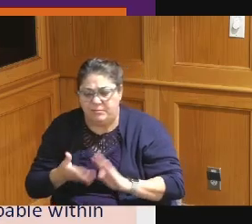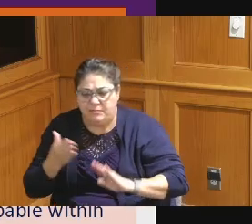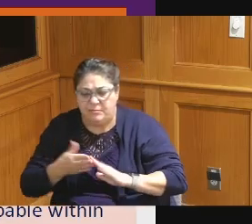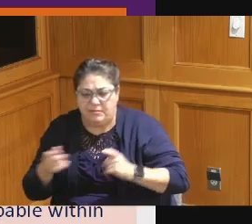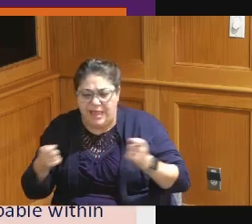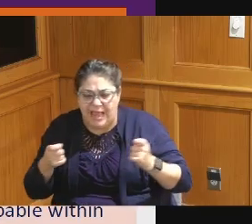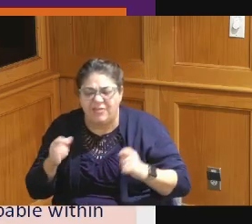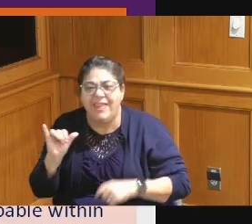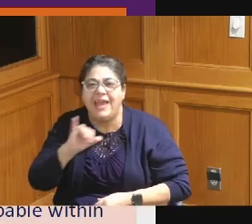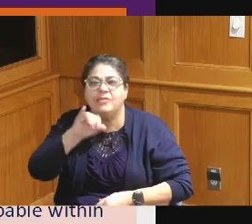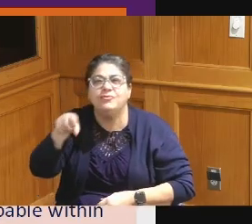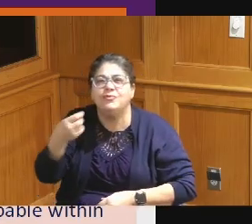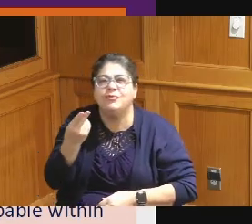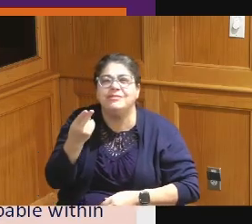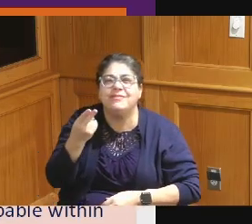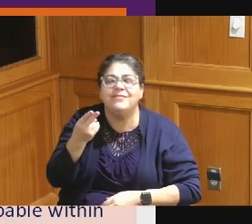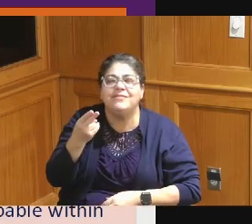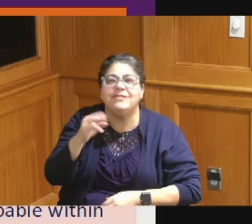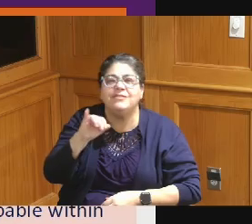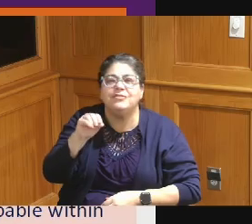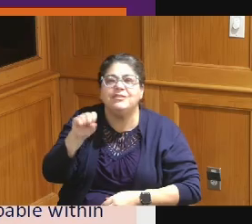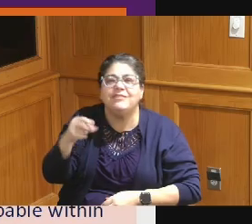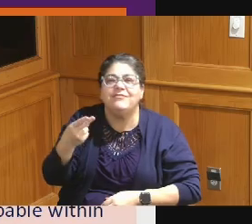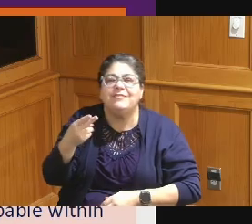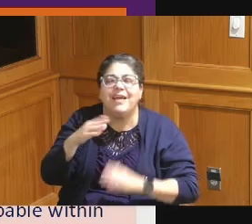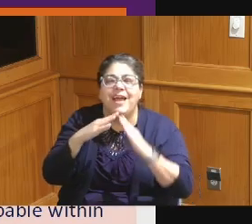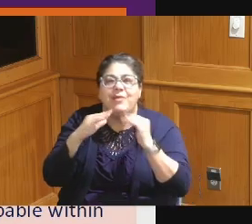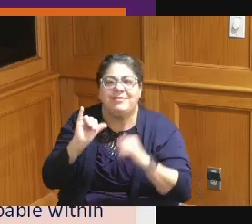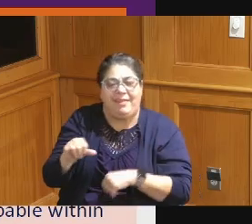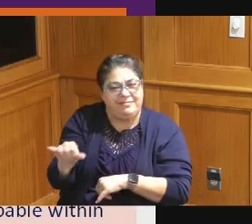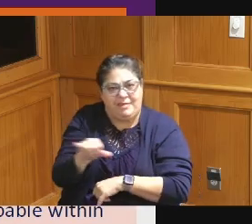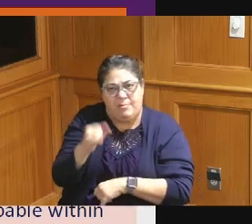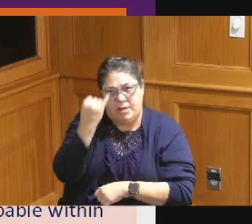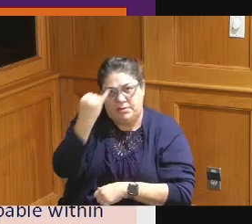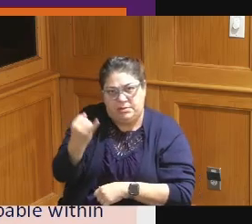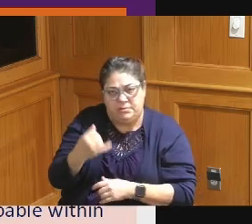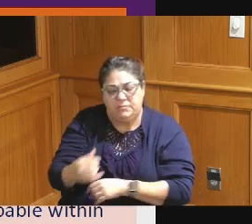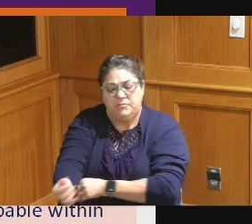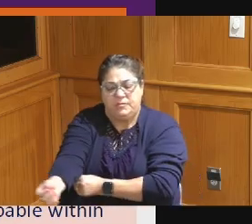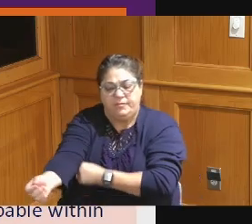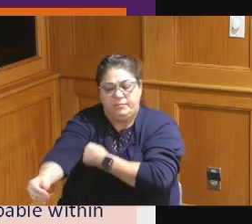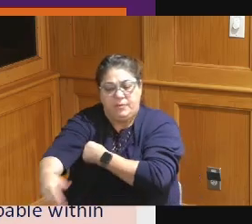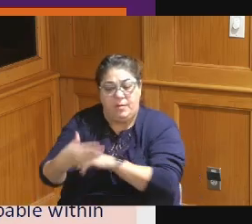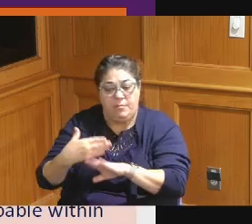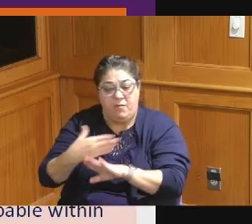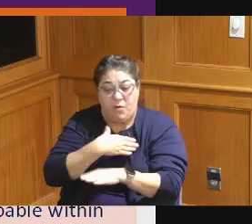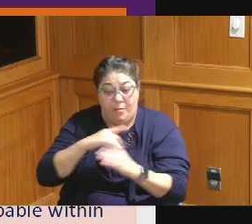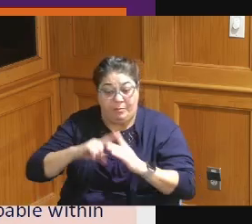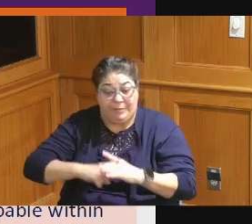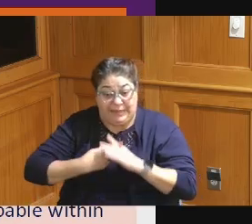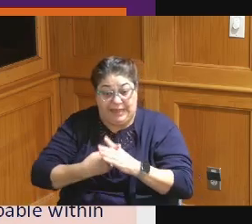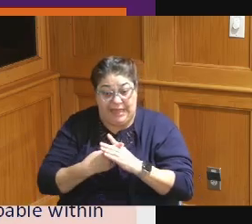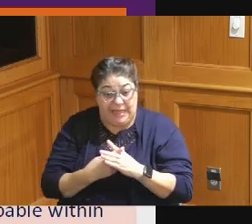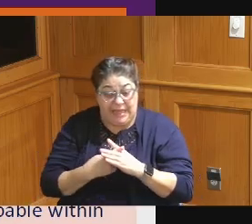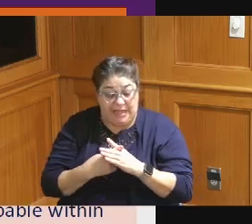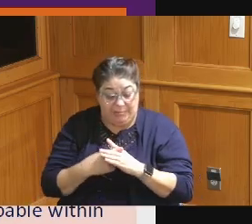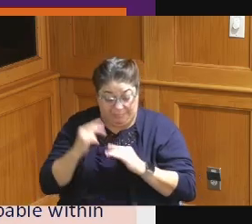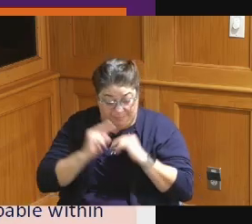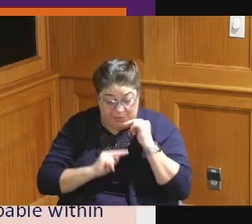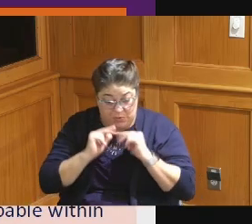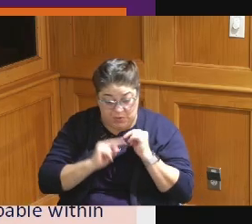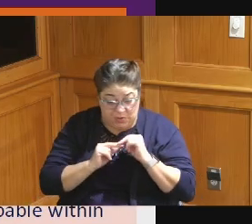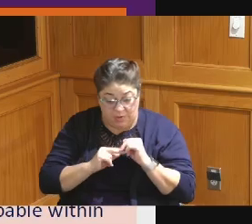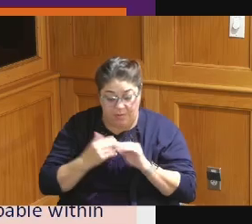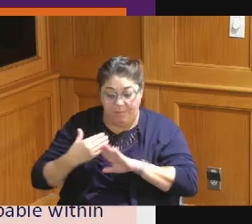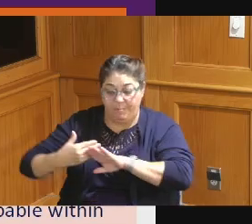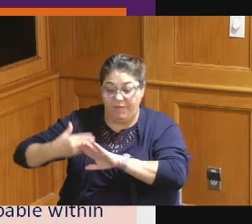example. But that is something that has to be ultimately before you begin construction, before a financier